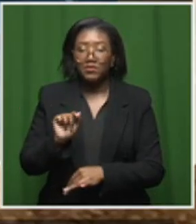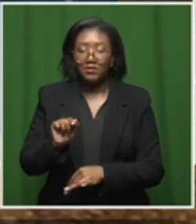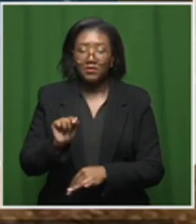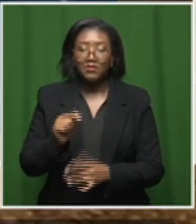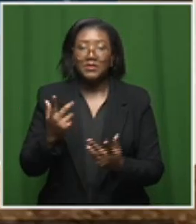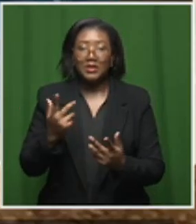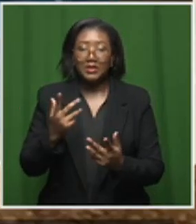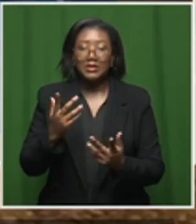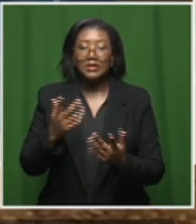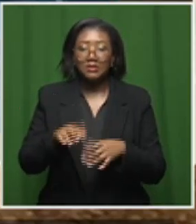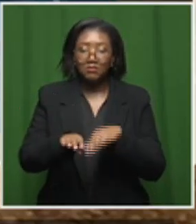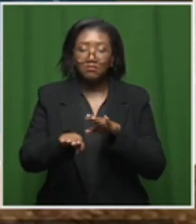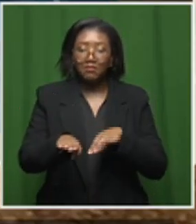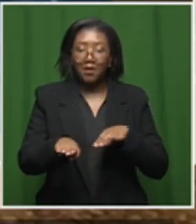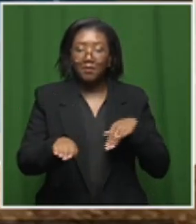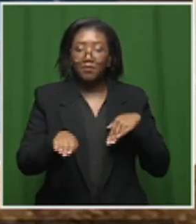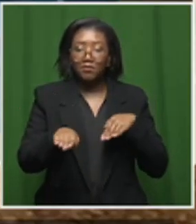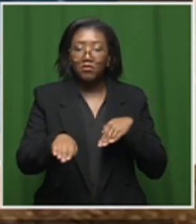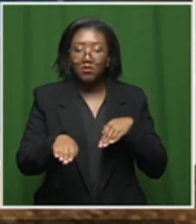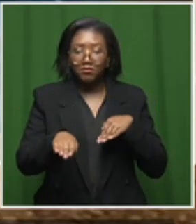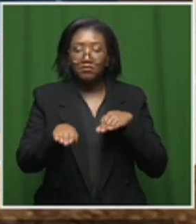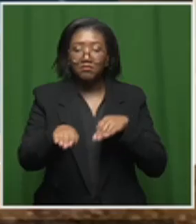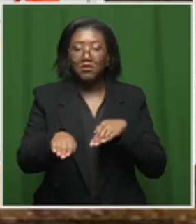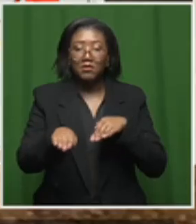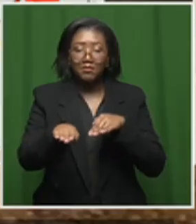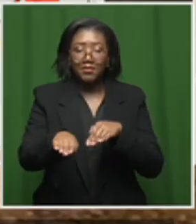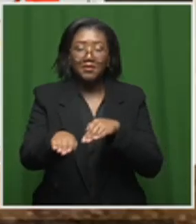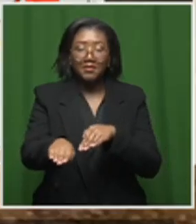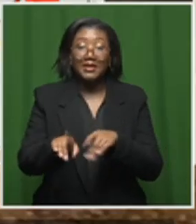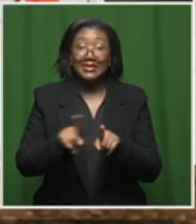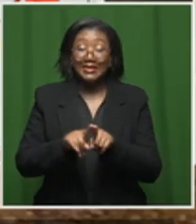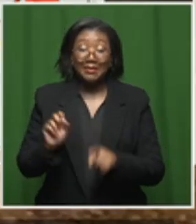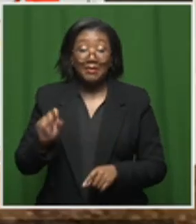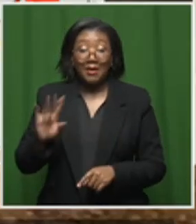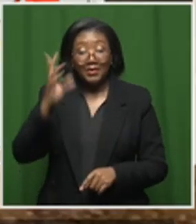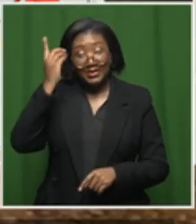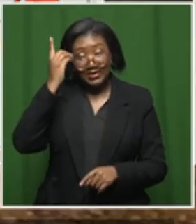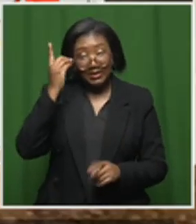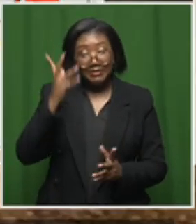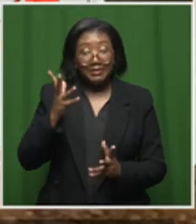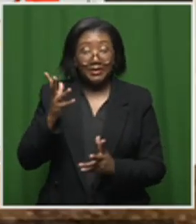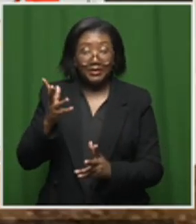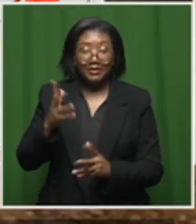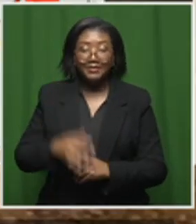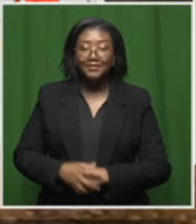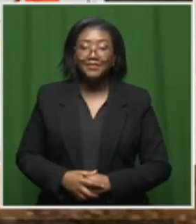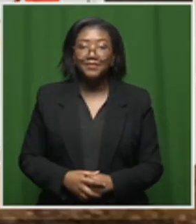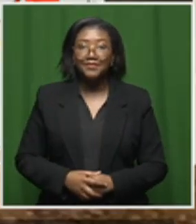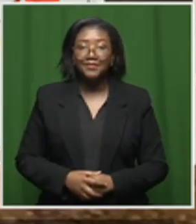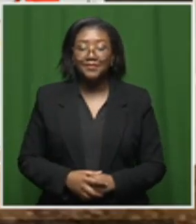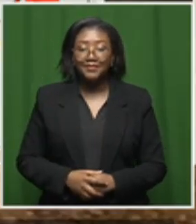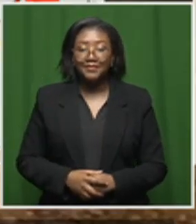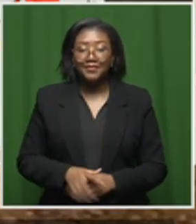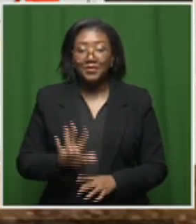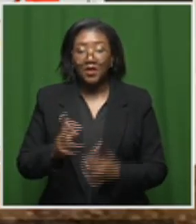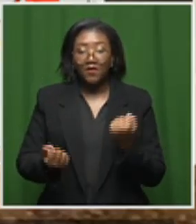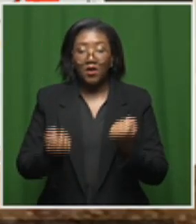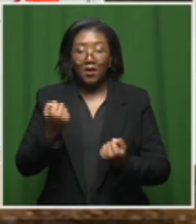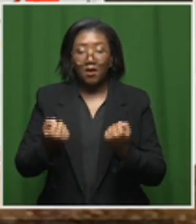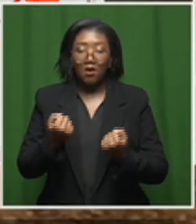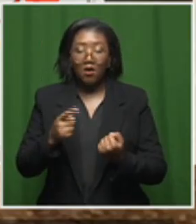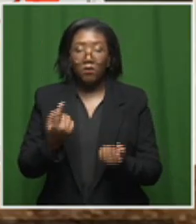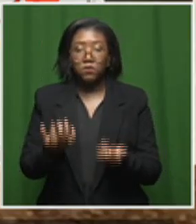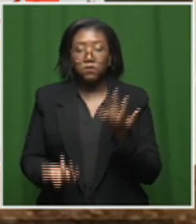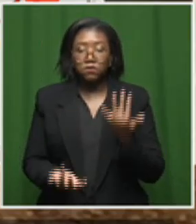it is going to hold you up. In fact, there's a lot of delays around that part of Durban this morning. We'll just zoom out a bit. You can see that vehicle fire, how it's holding